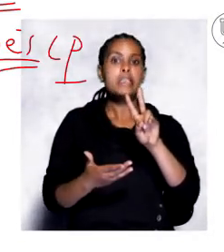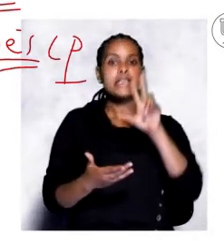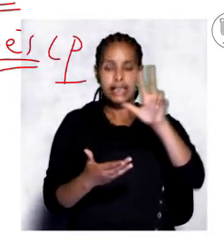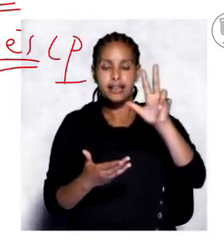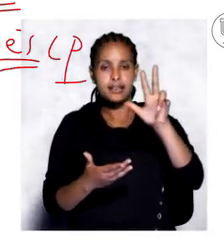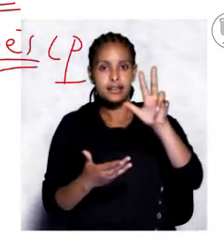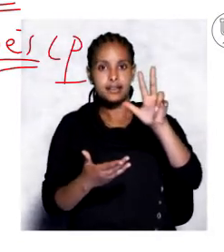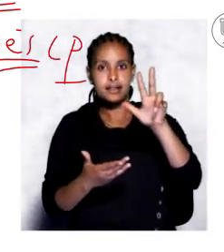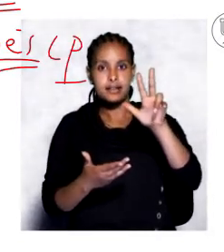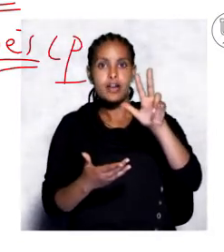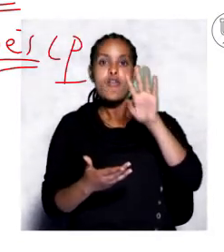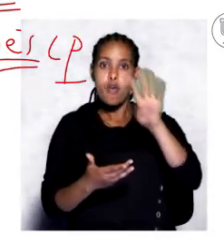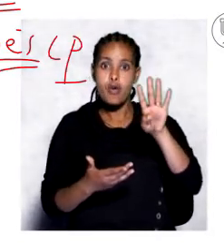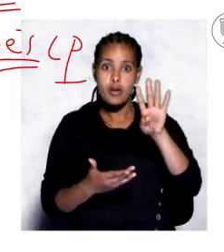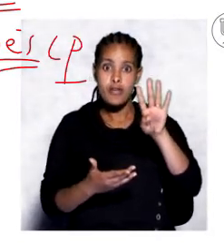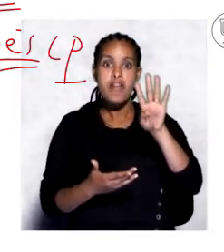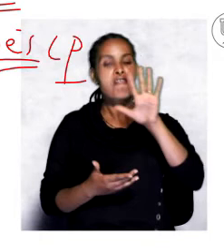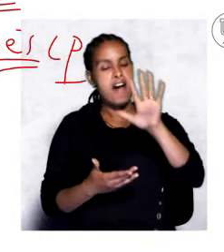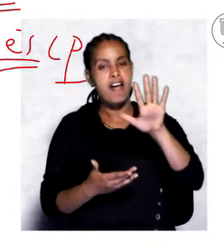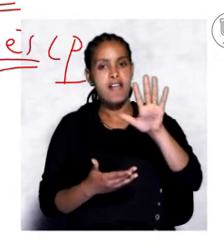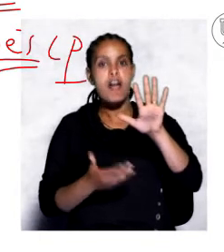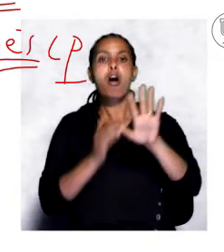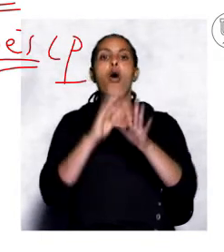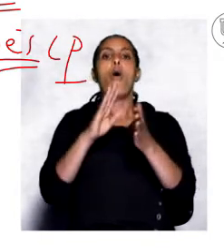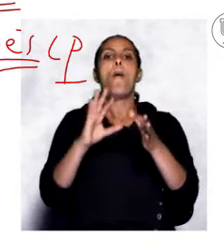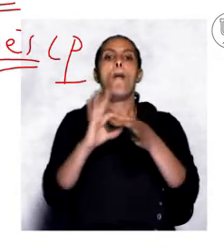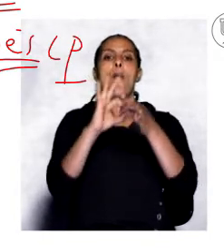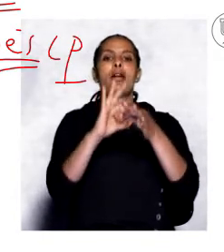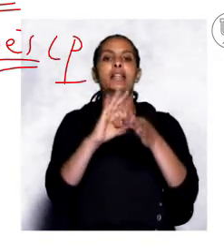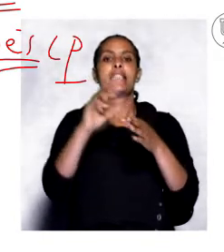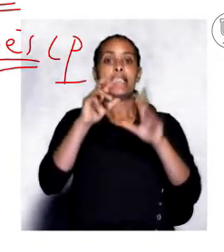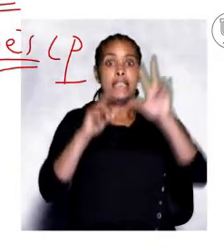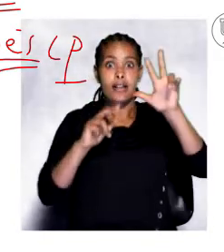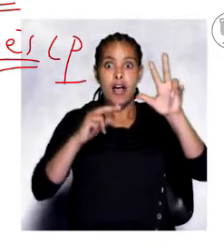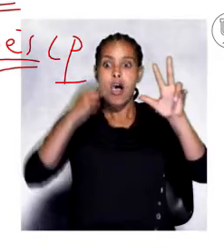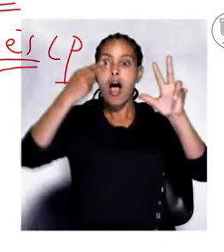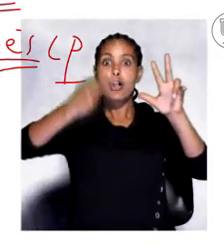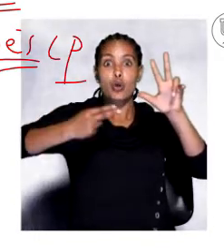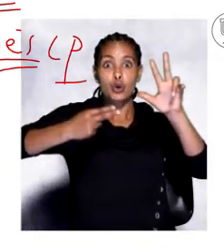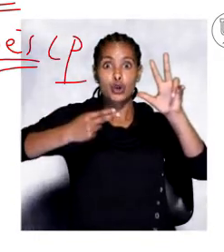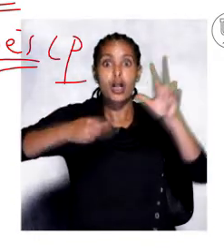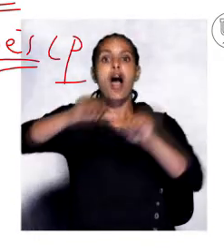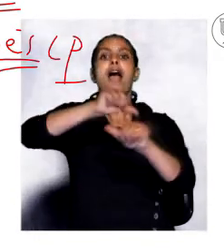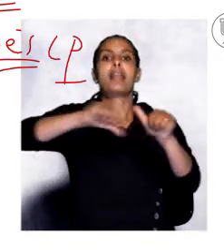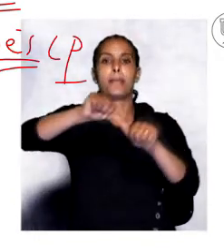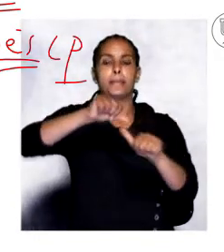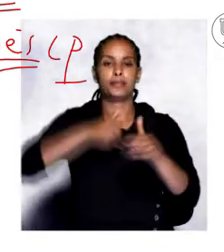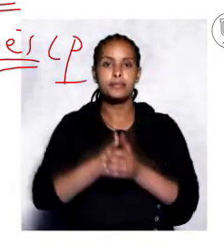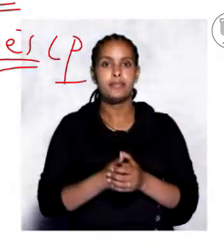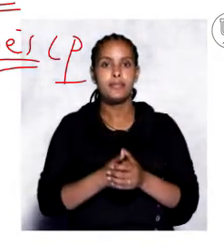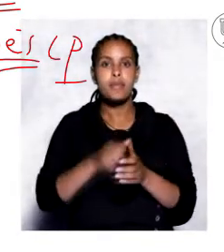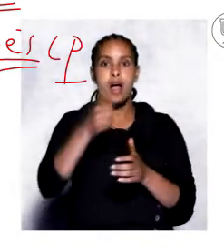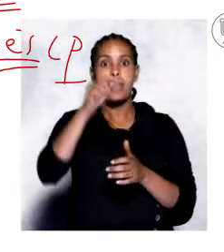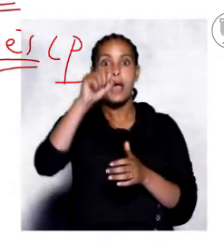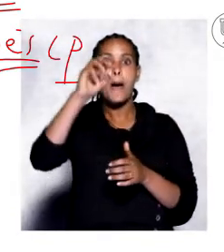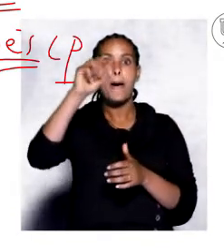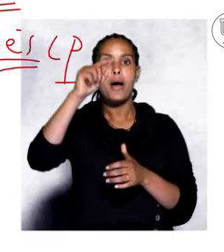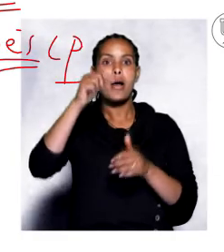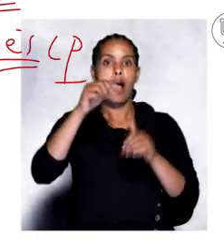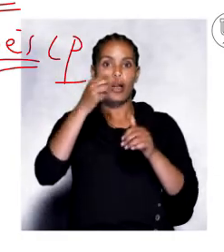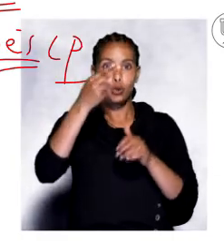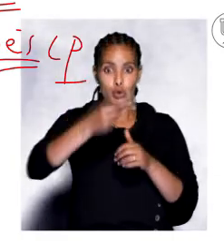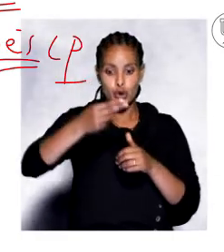3, 4, 5. Bonded with 3 hydrogen atoms. Hydrogen, hydrogen, hydrogen.